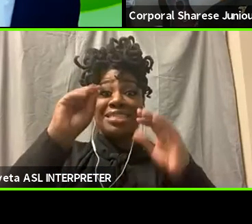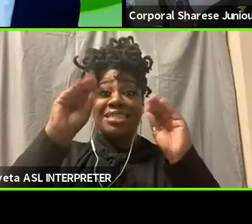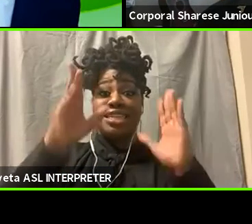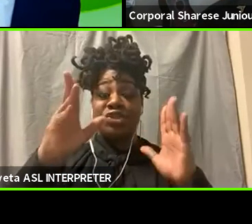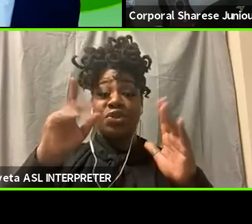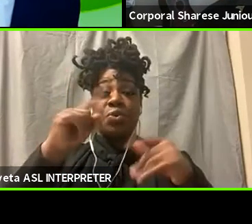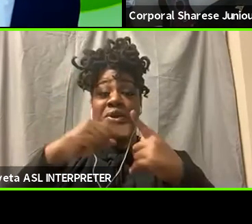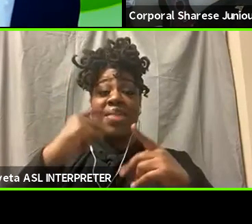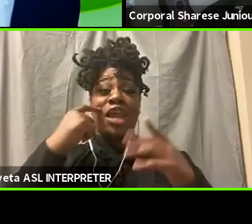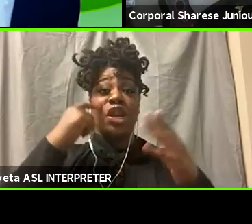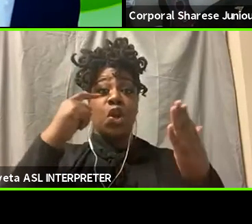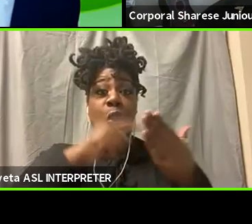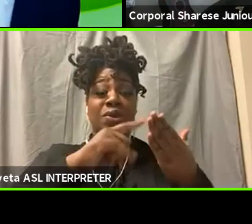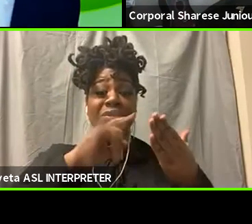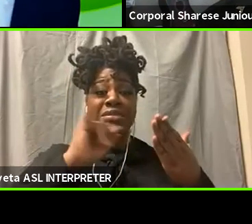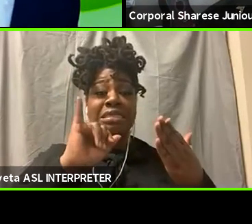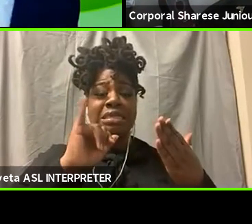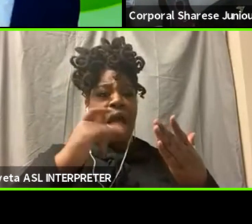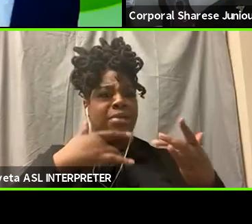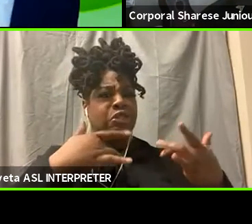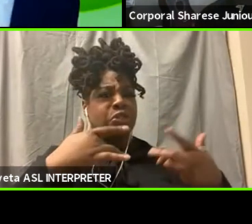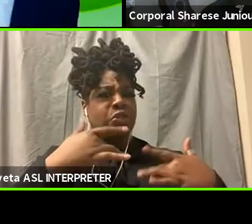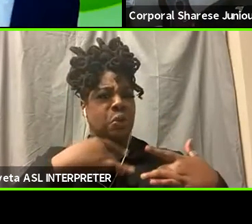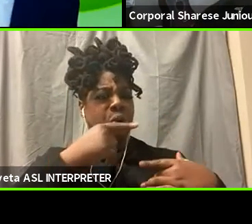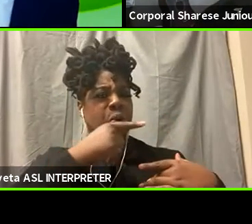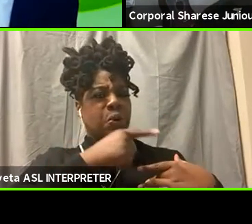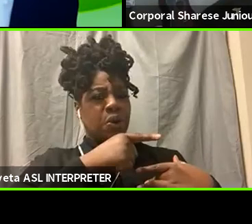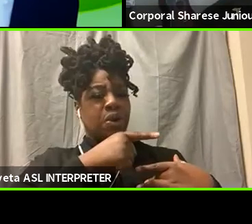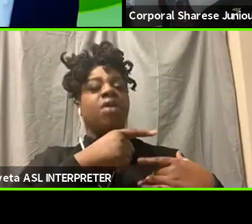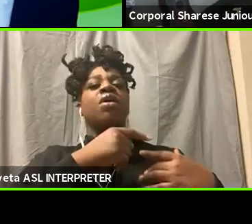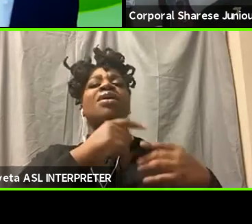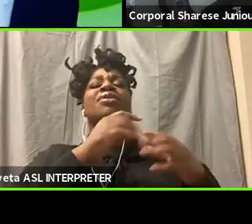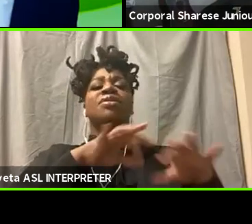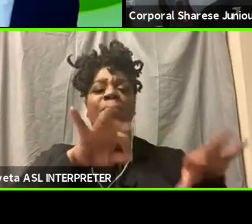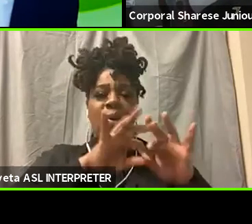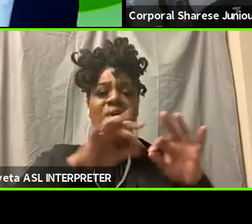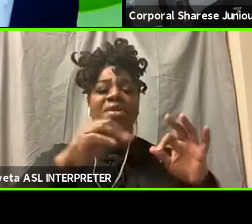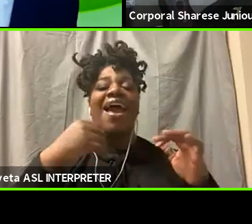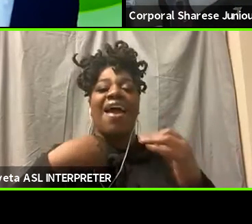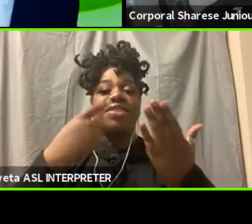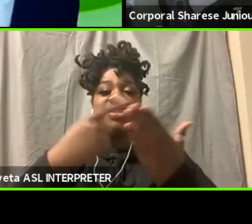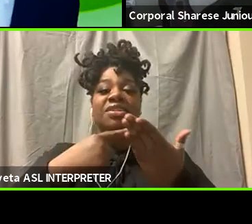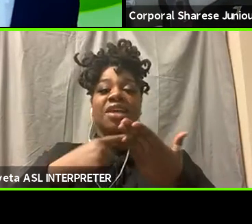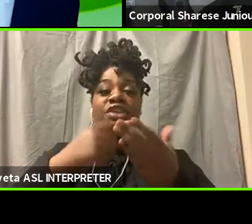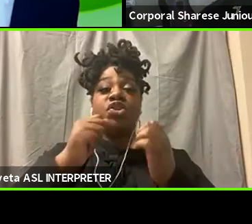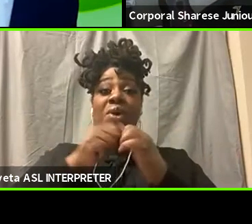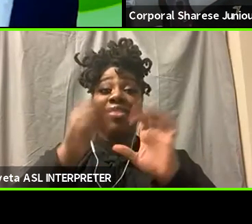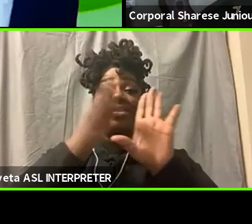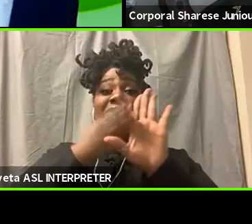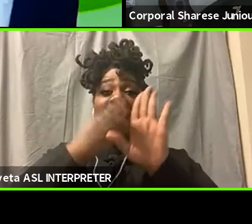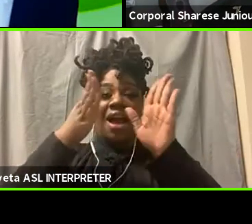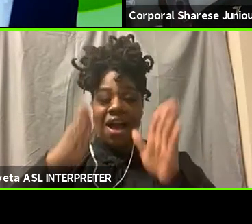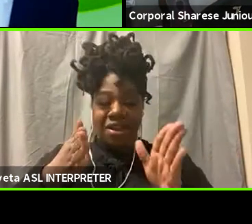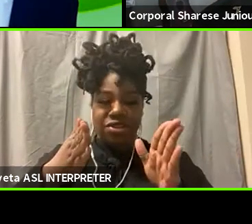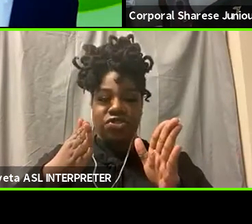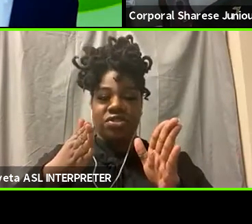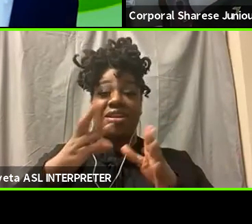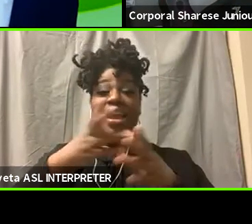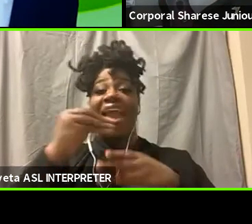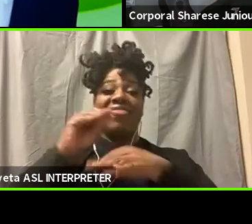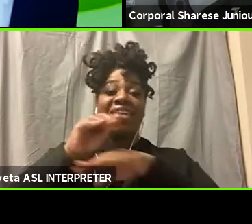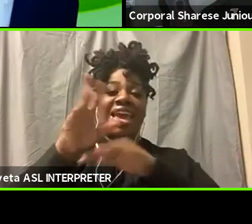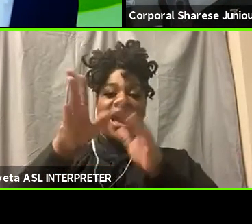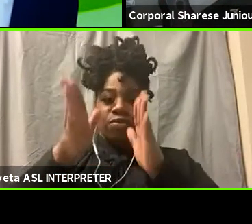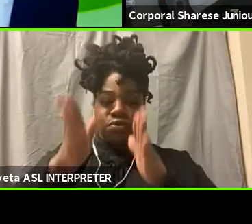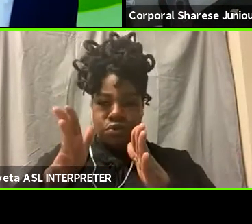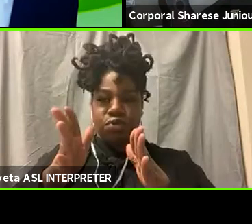important that those discussions with the school psychologist and the counselor and others are taking place in those meetings, to have a